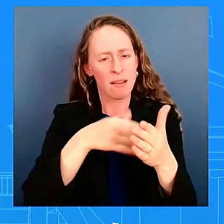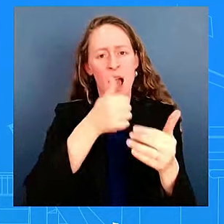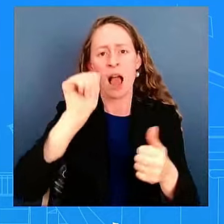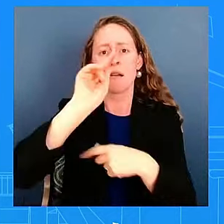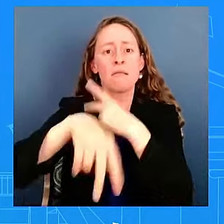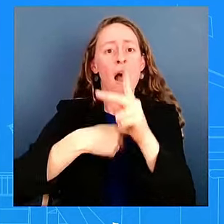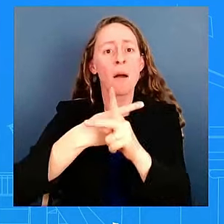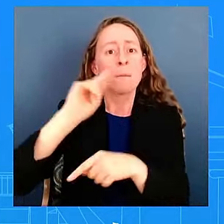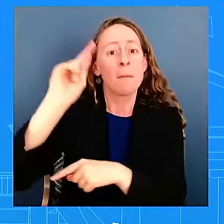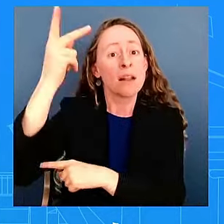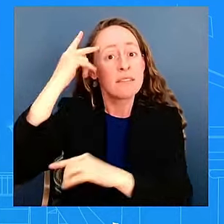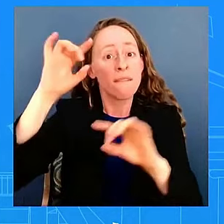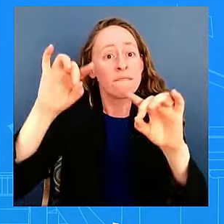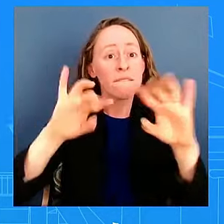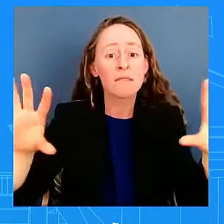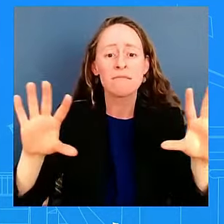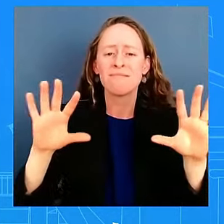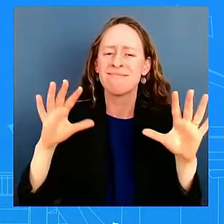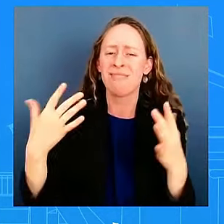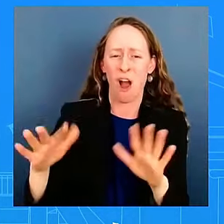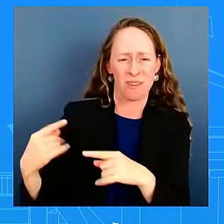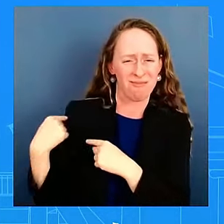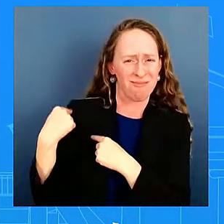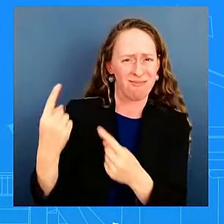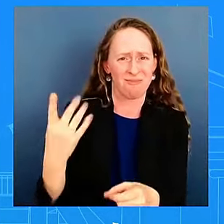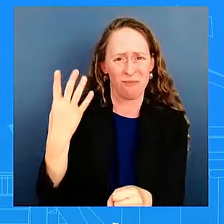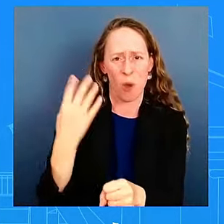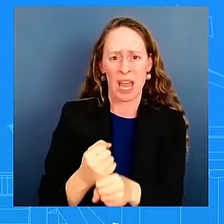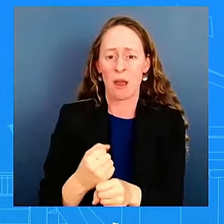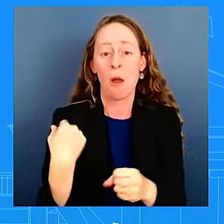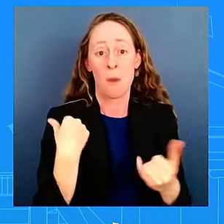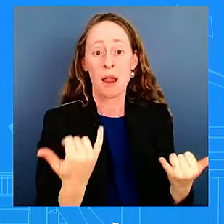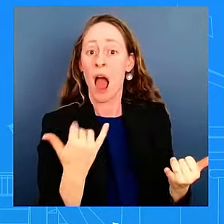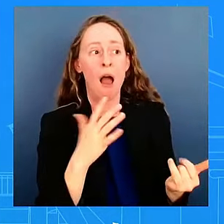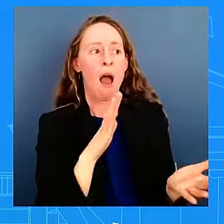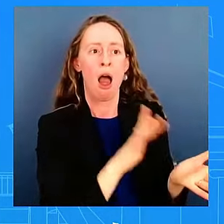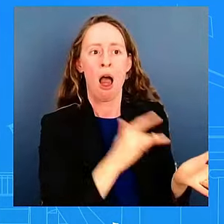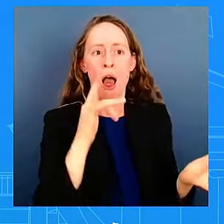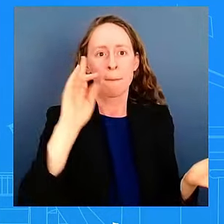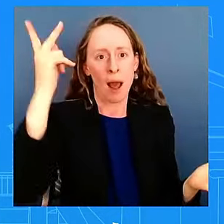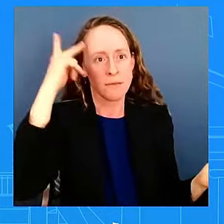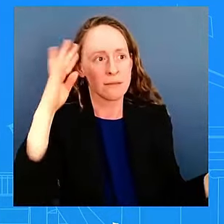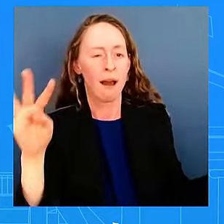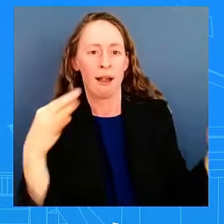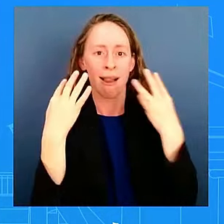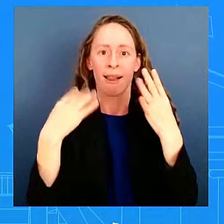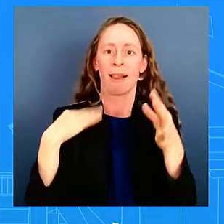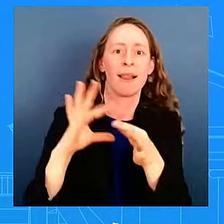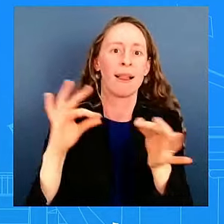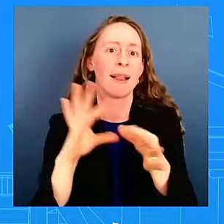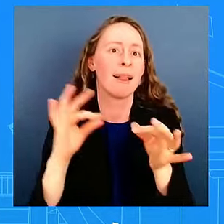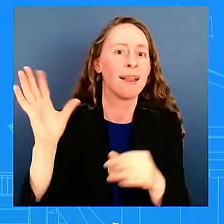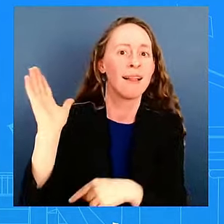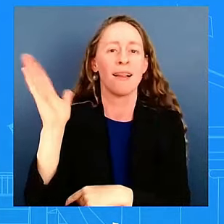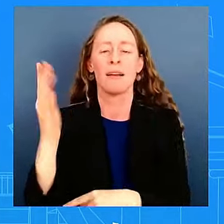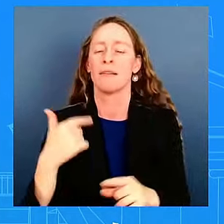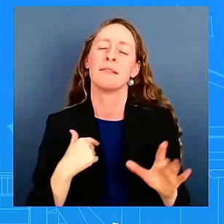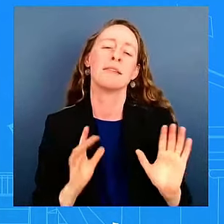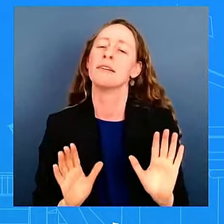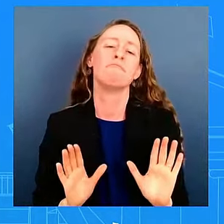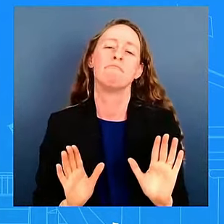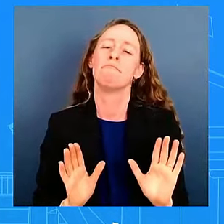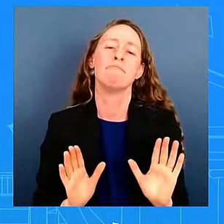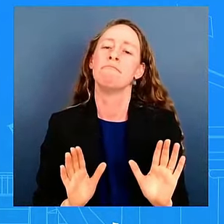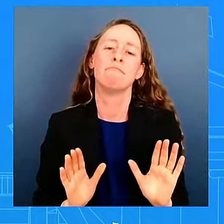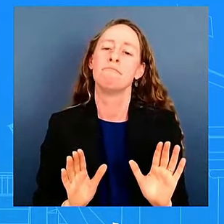want to politicize this. It's unacceptable to do that. That's what the president has said. It is time to bring this country together, to bring American people